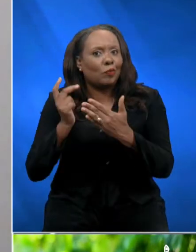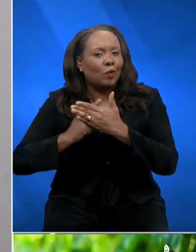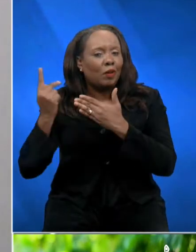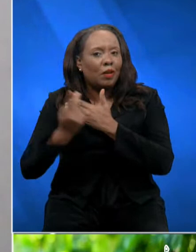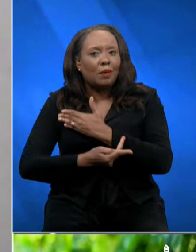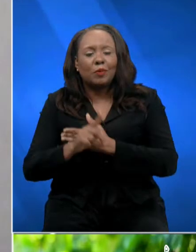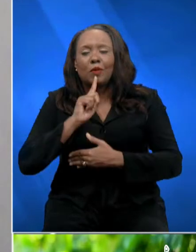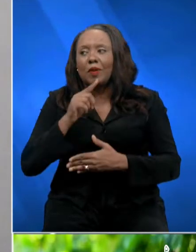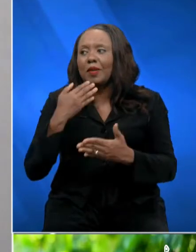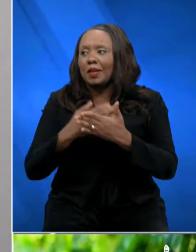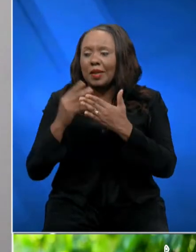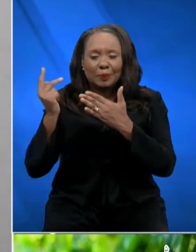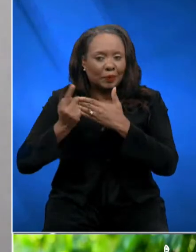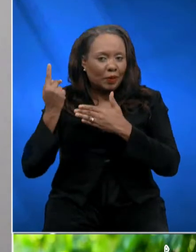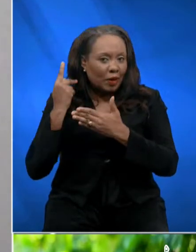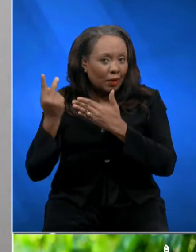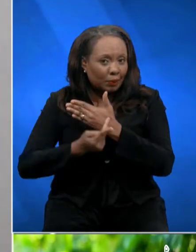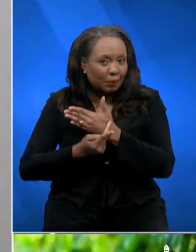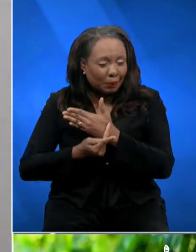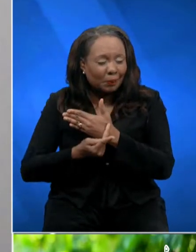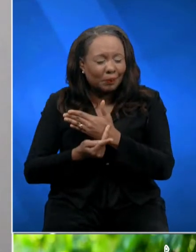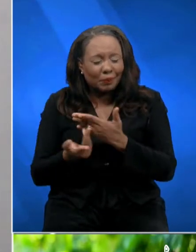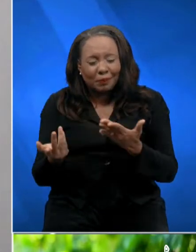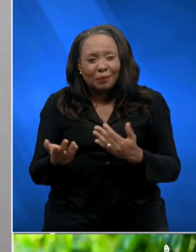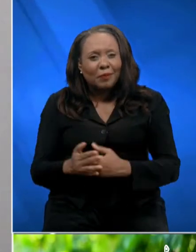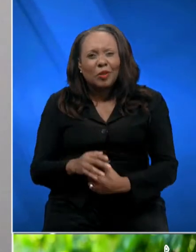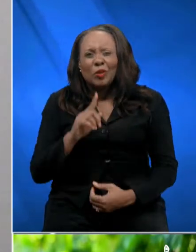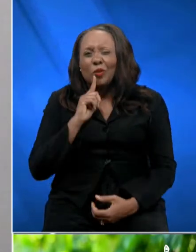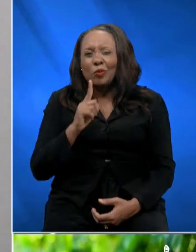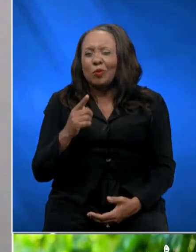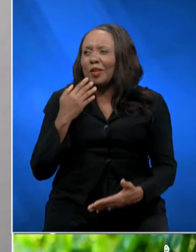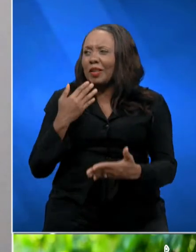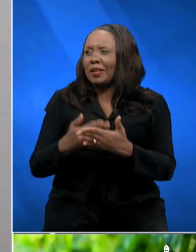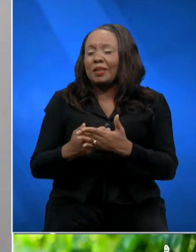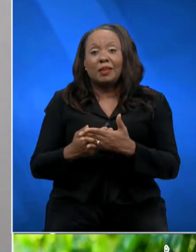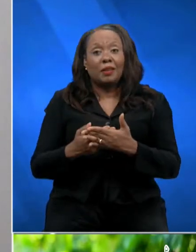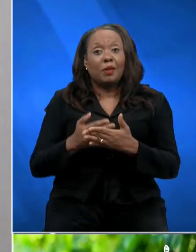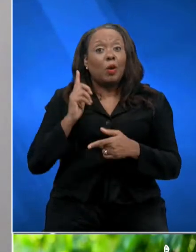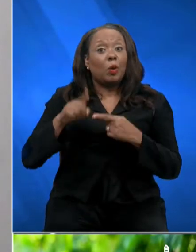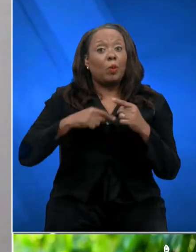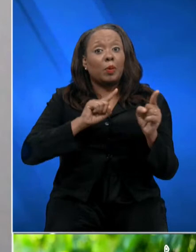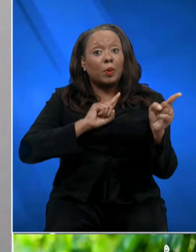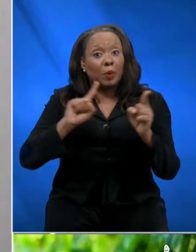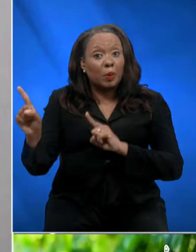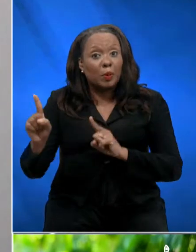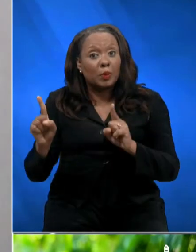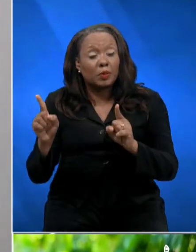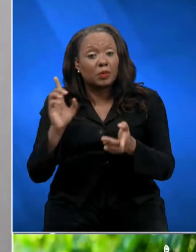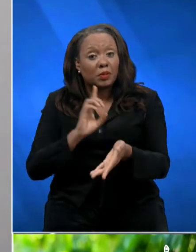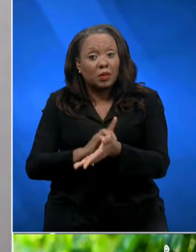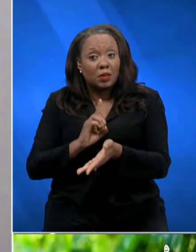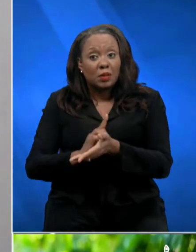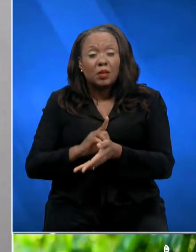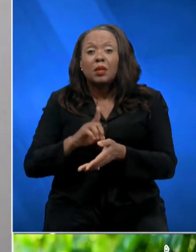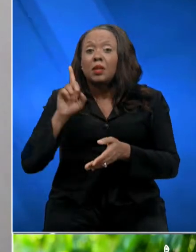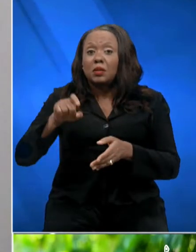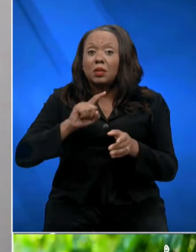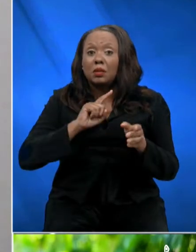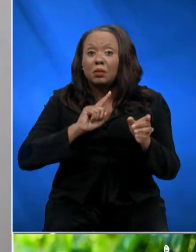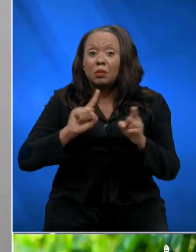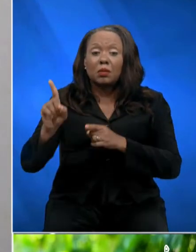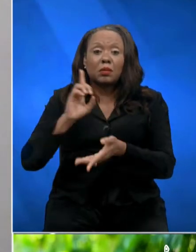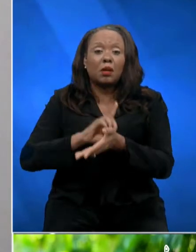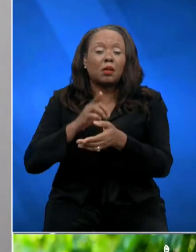initiative. At every checkup that you get, encourage everyone to actually get annual checkups